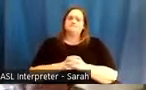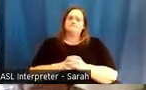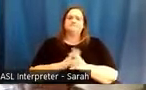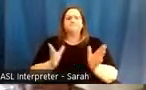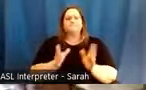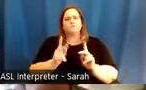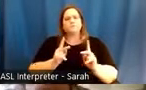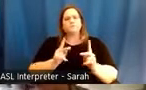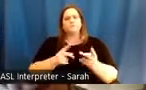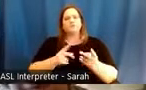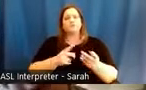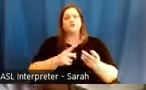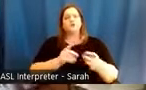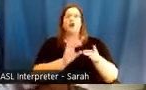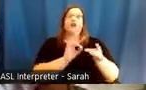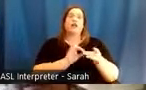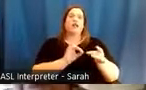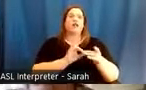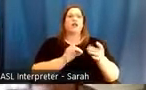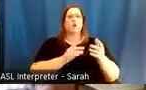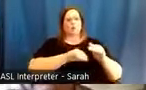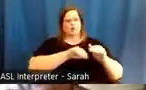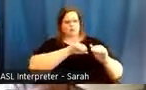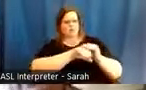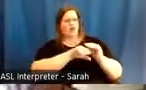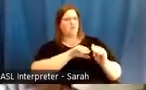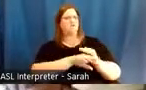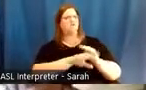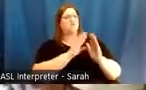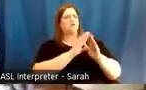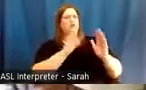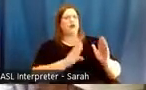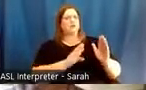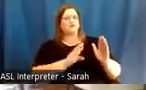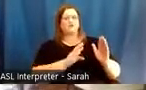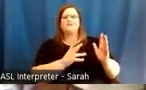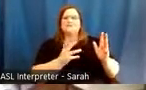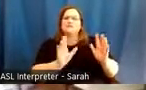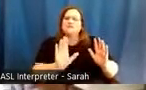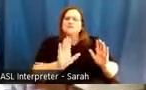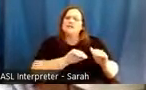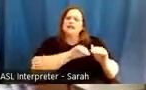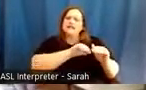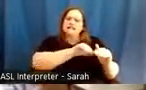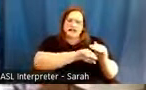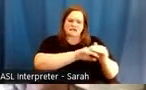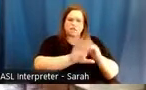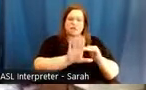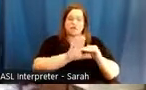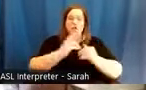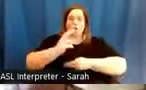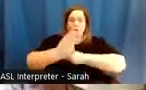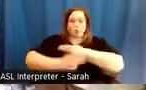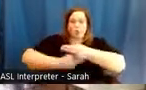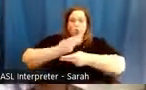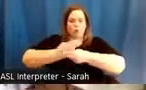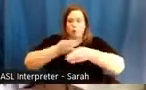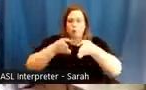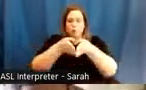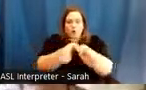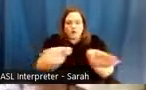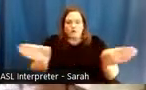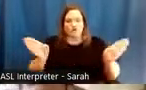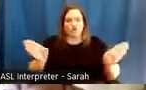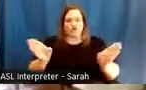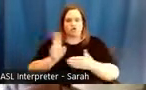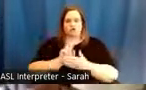talking about it in terms of accessible housing. You know, it is not accessible housing. It is a universal design for